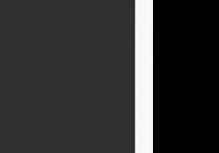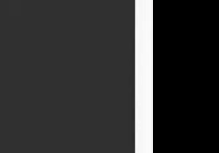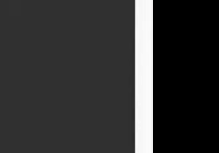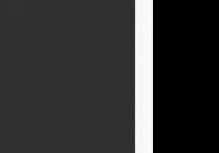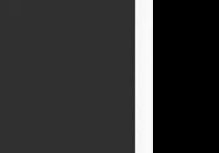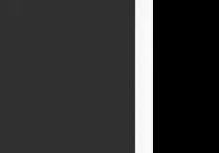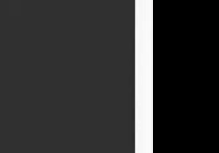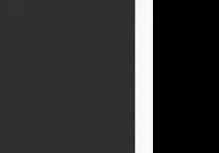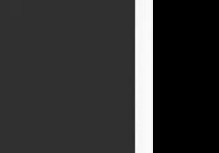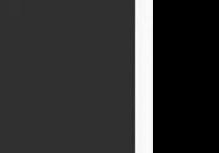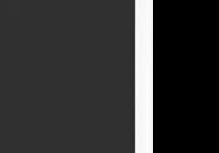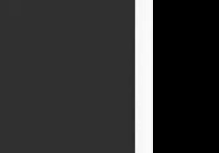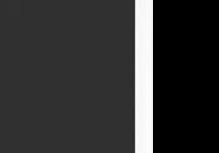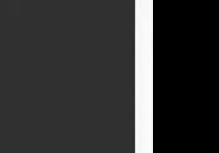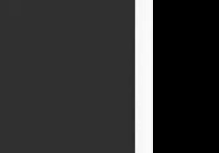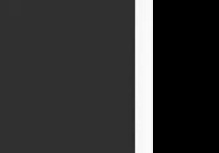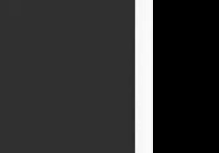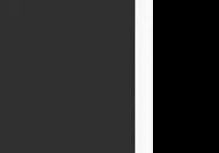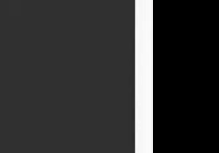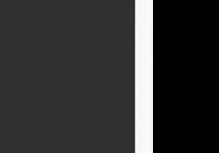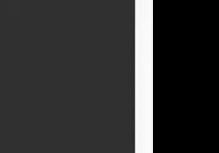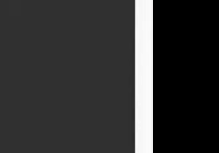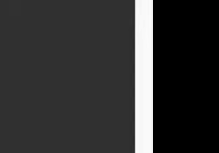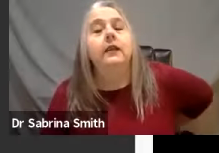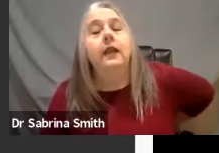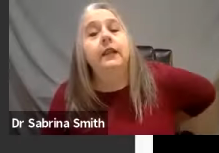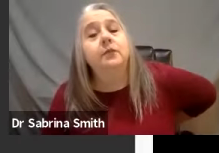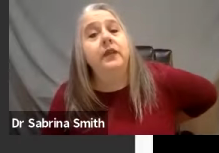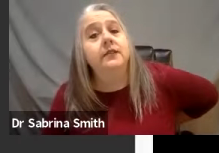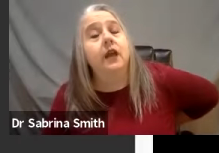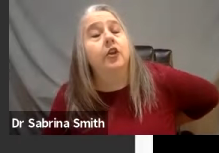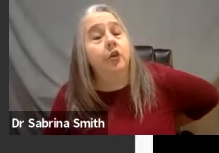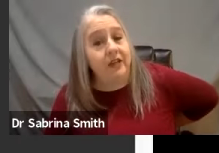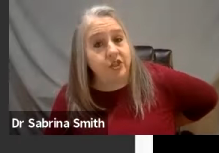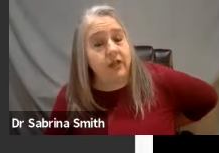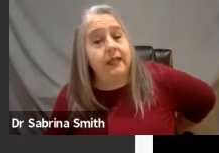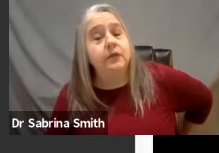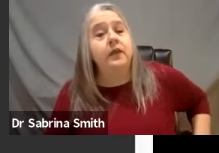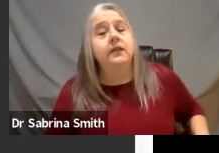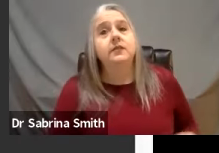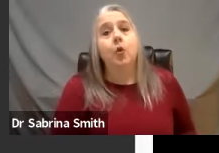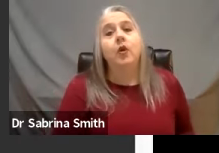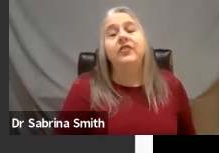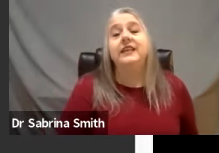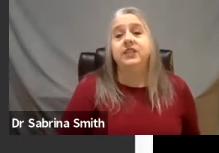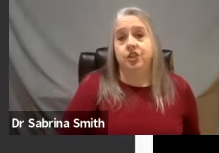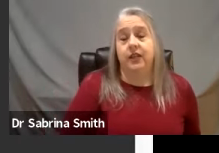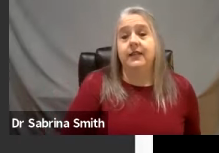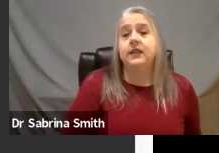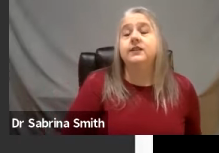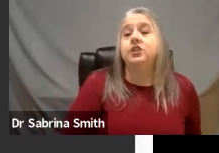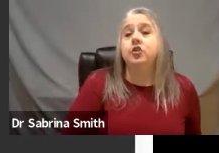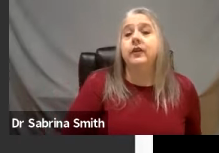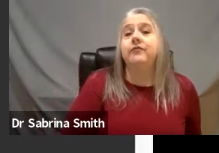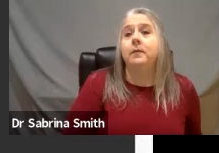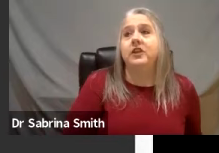you can get points for that, right? I mean. And it depends, a good question. It depends on the addition. Is